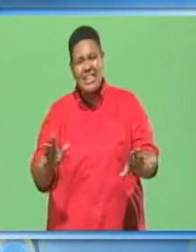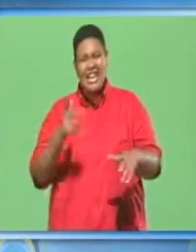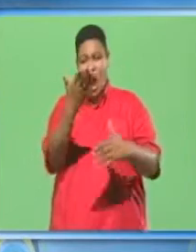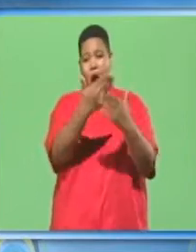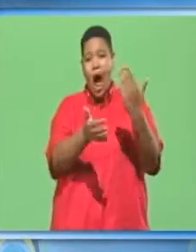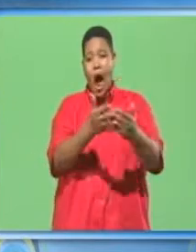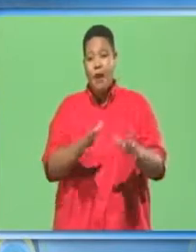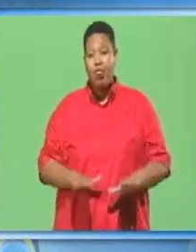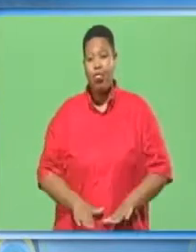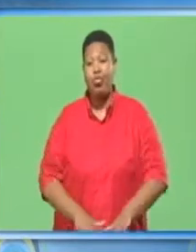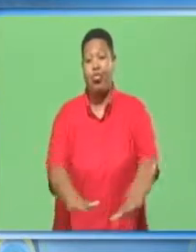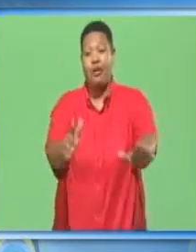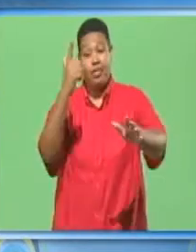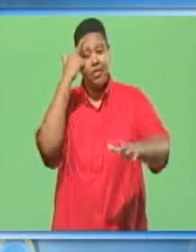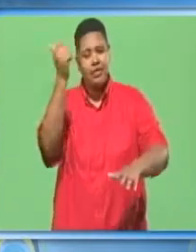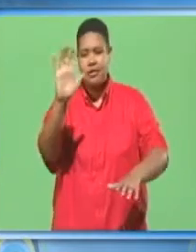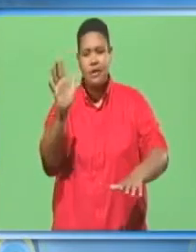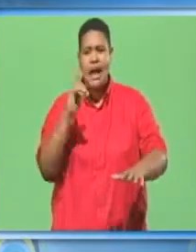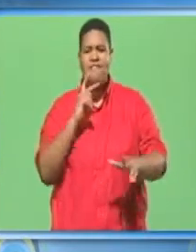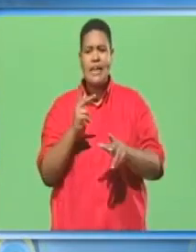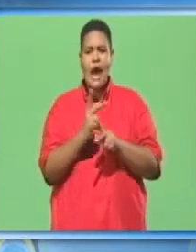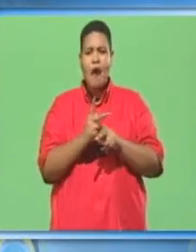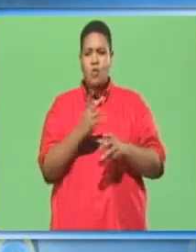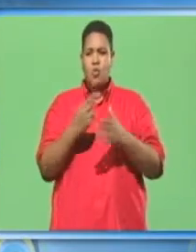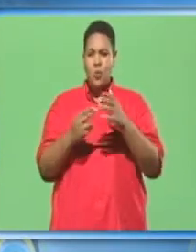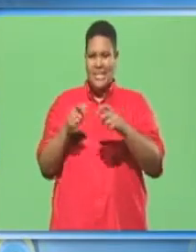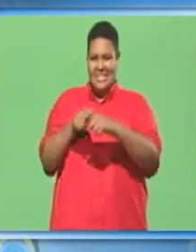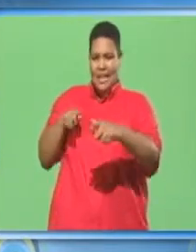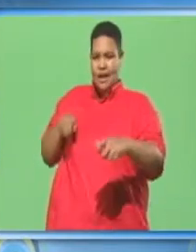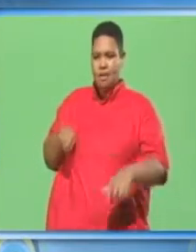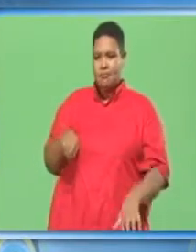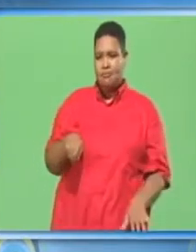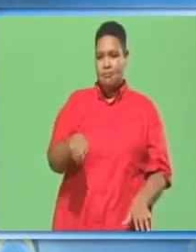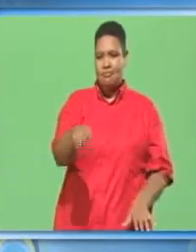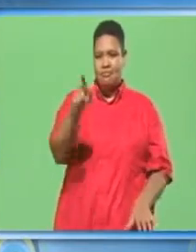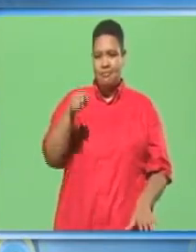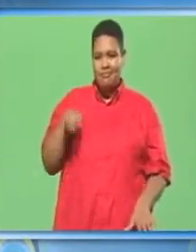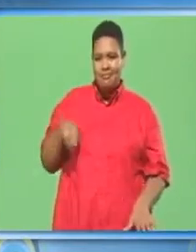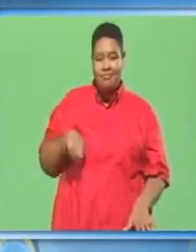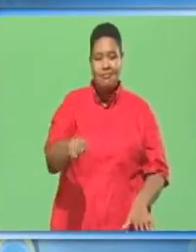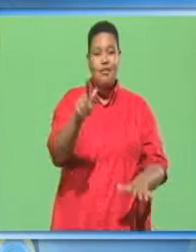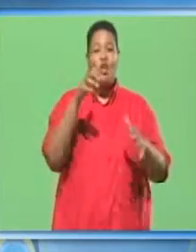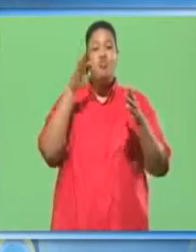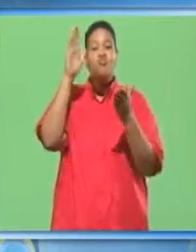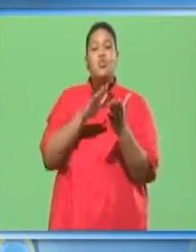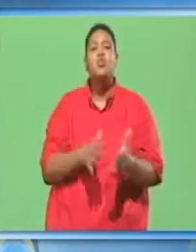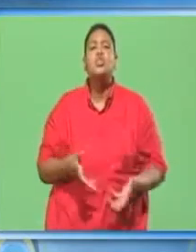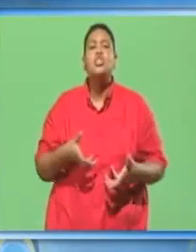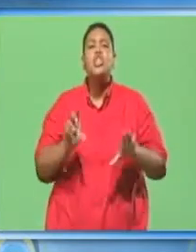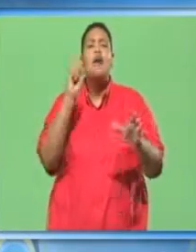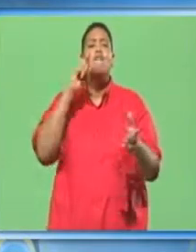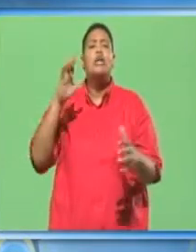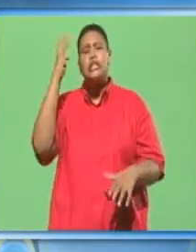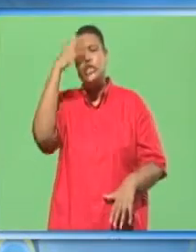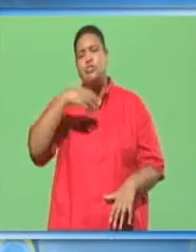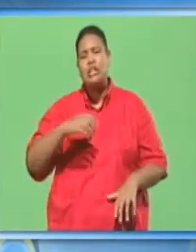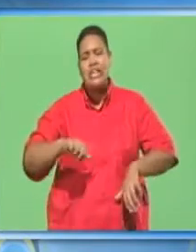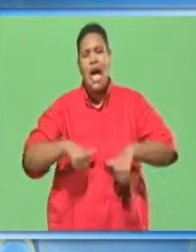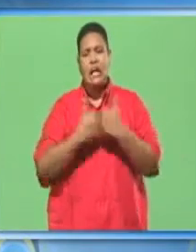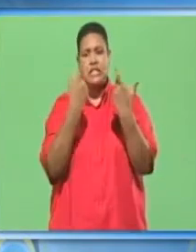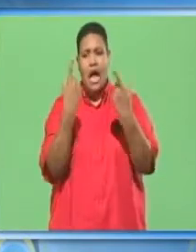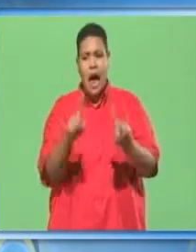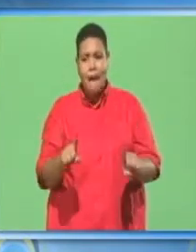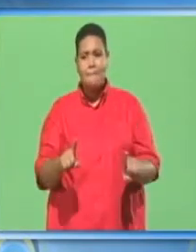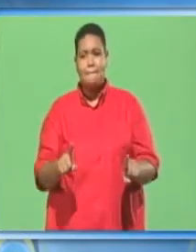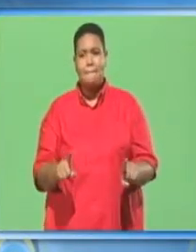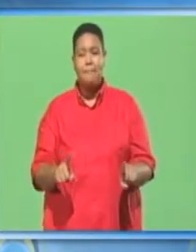blade. Use a push stick. This reduces the chance of a serious accident. Know the table